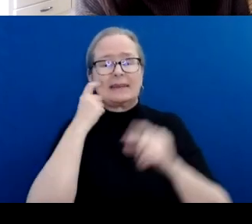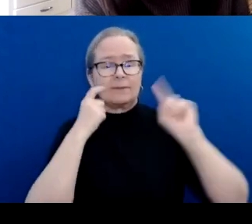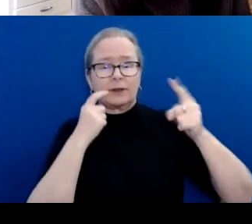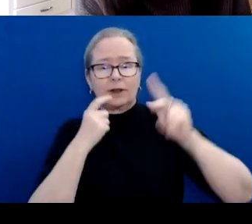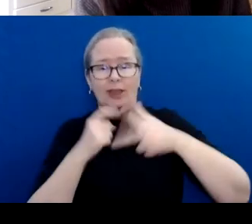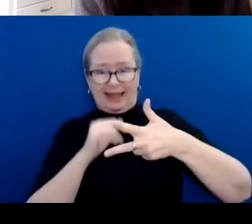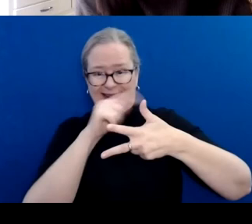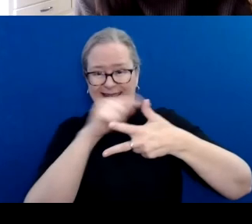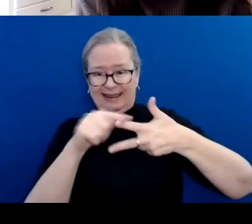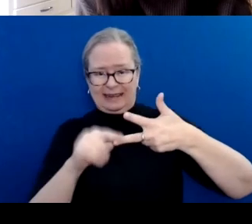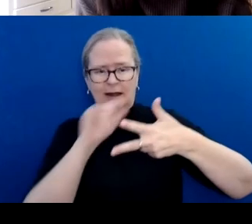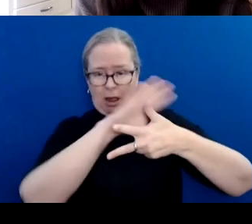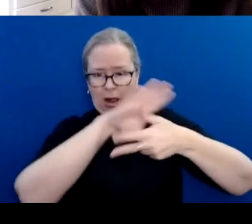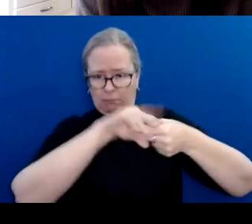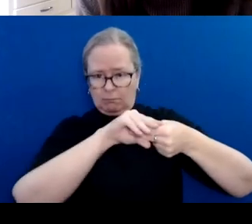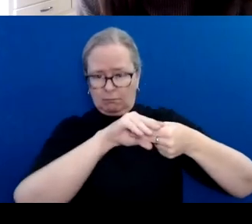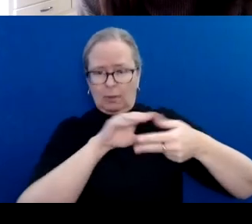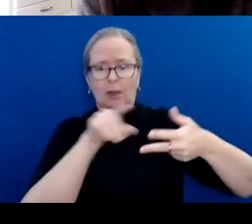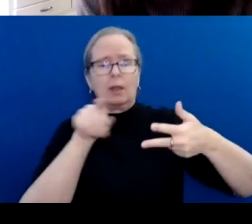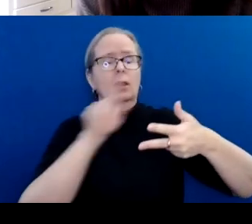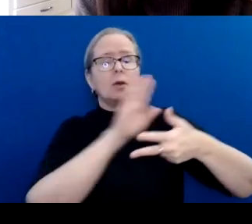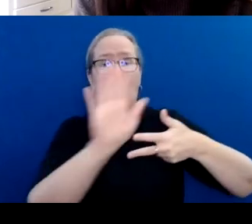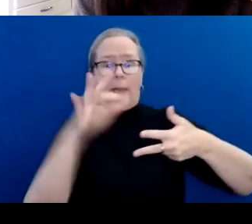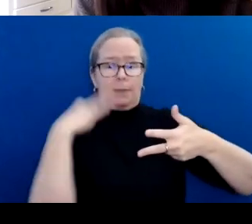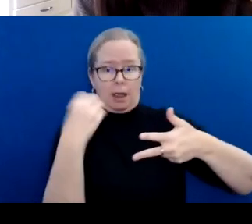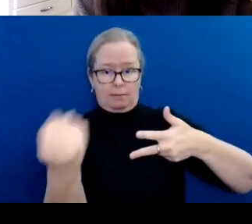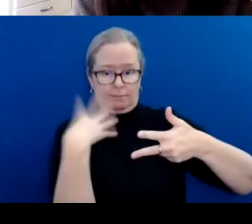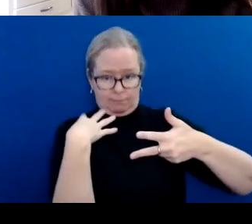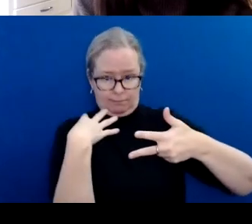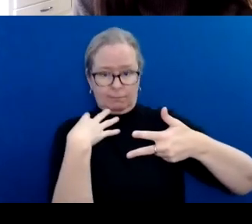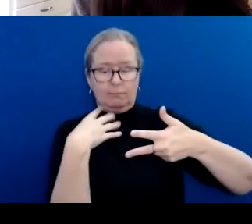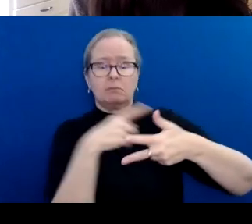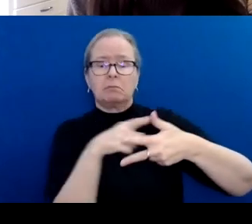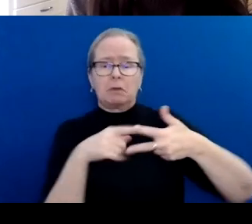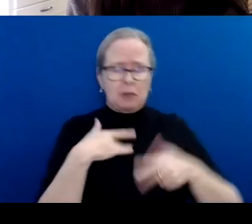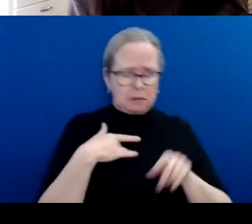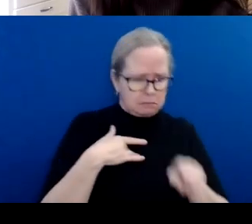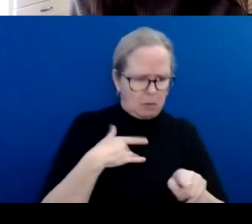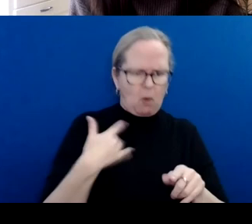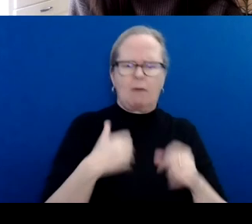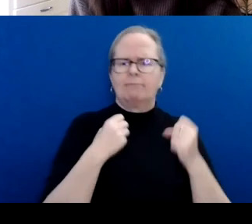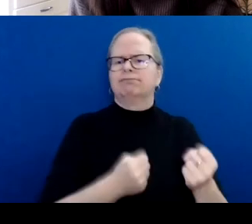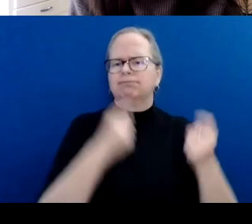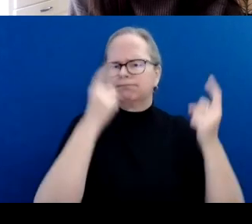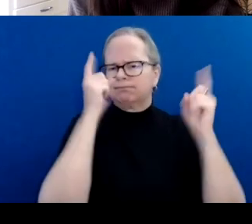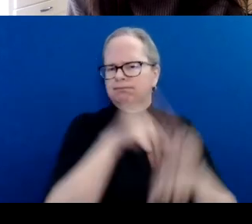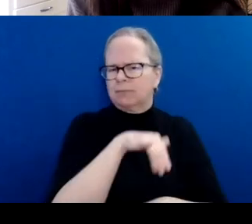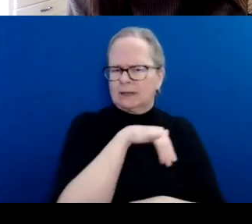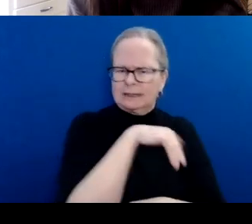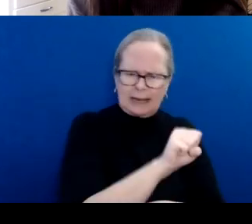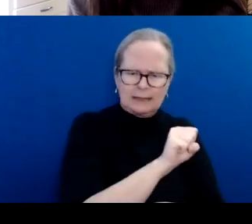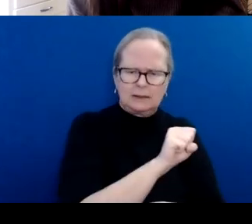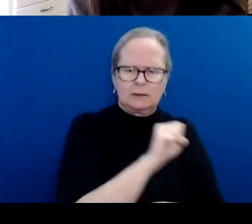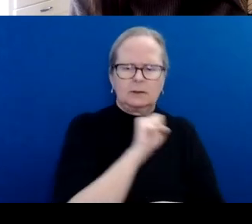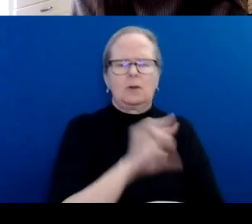The levels of agreeance are strongly agree, agree, disagree, and strongly disagree.